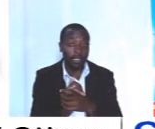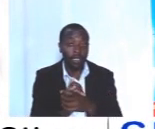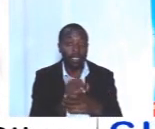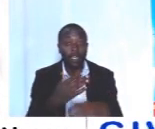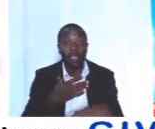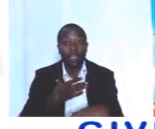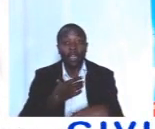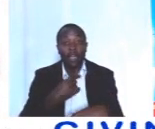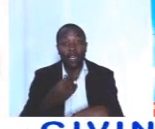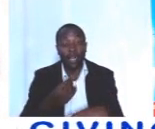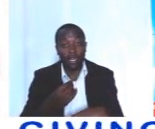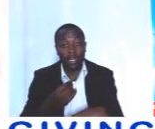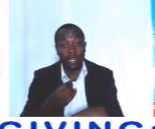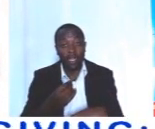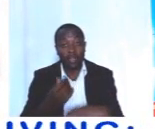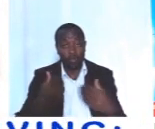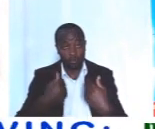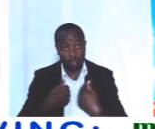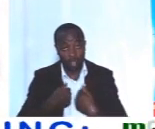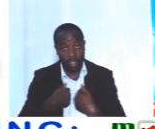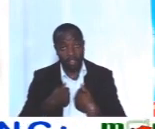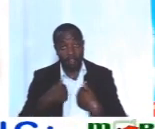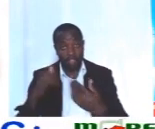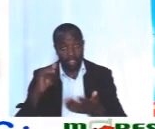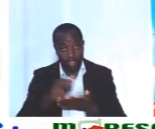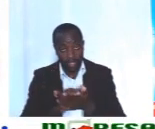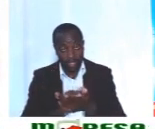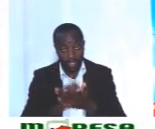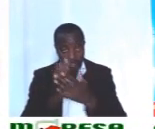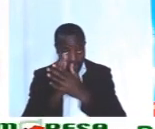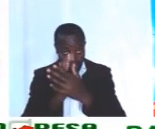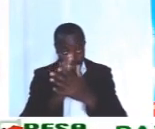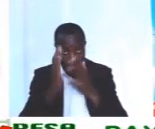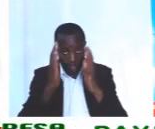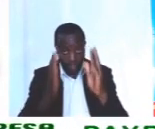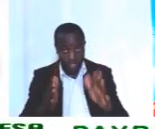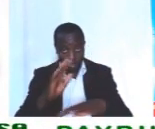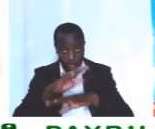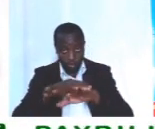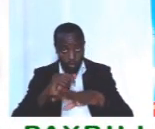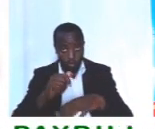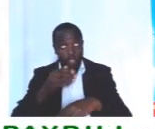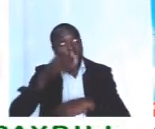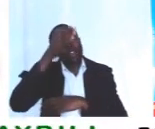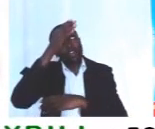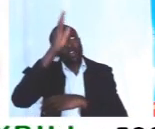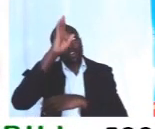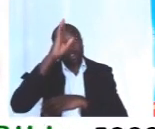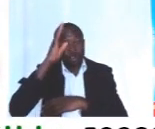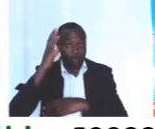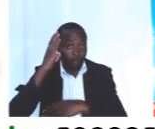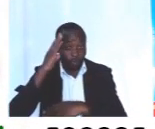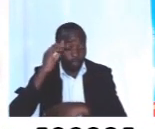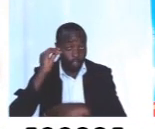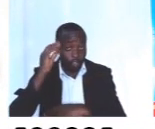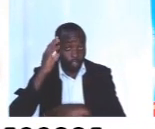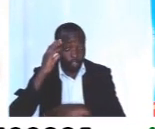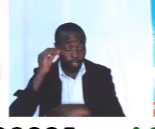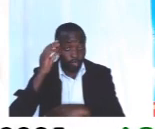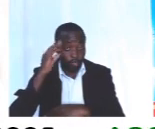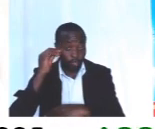despite his position as a reader, called by God himself, Moses was to be